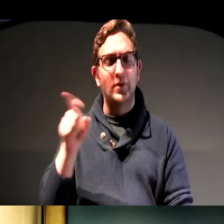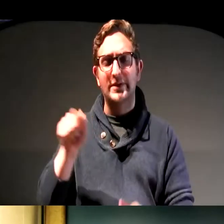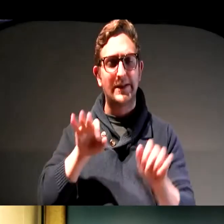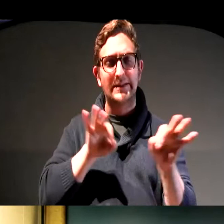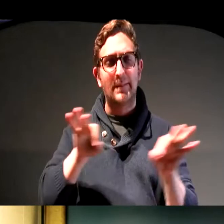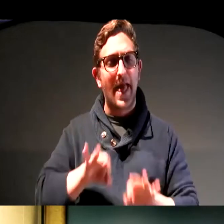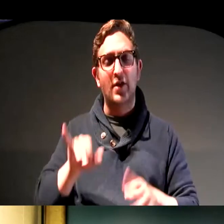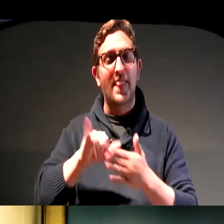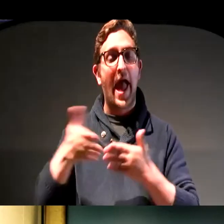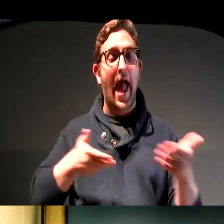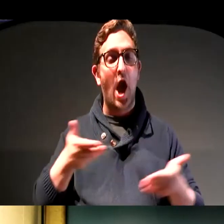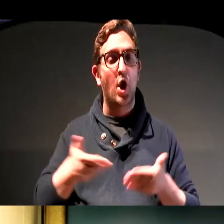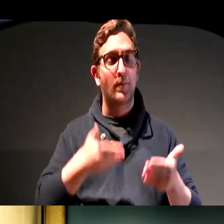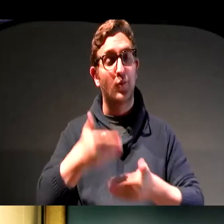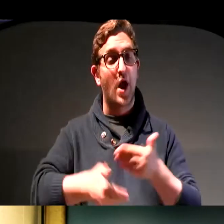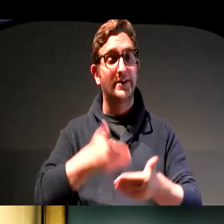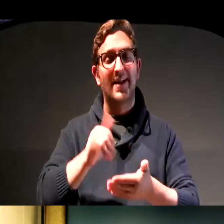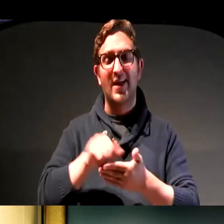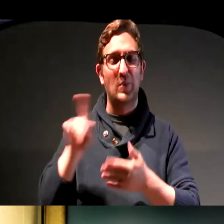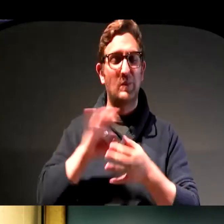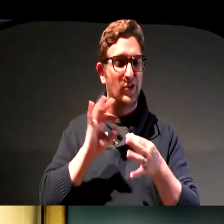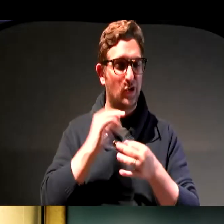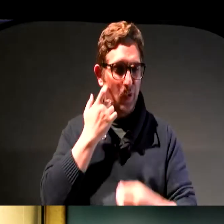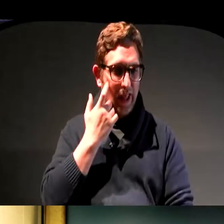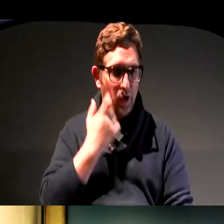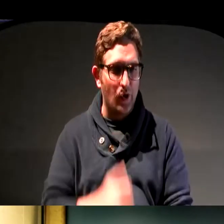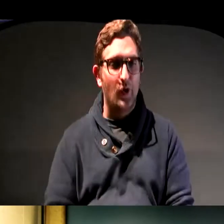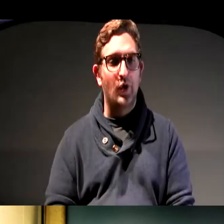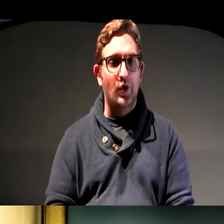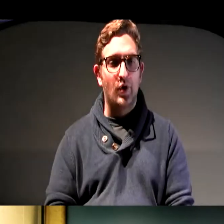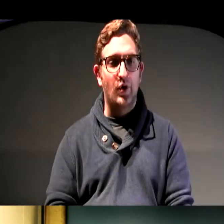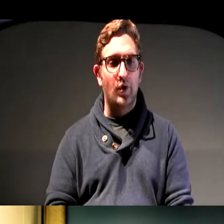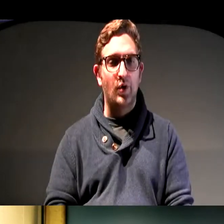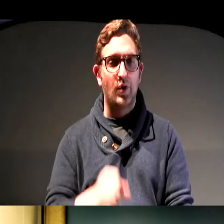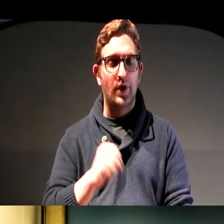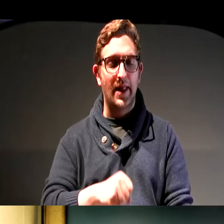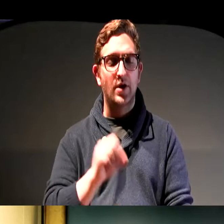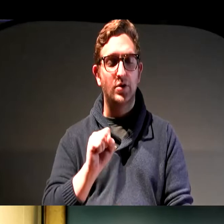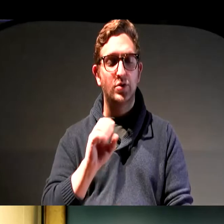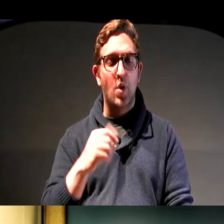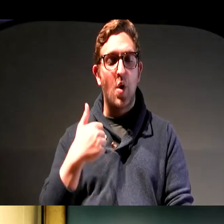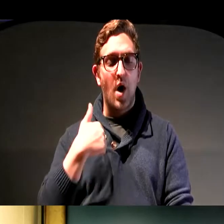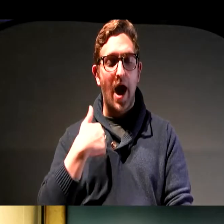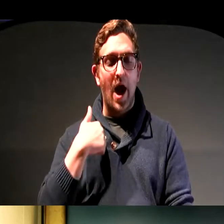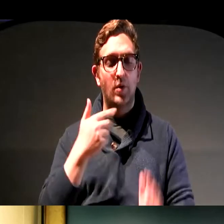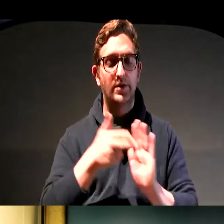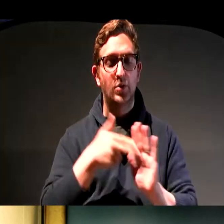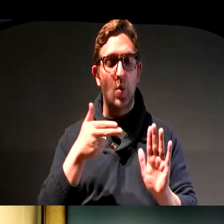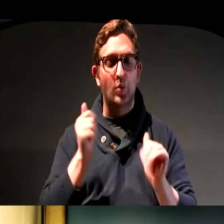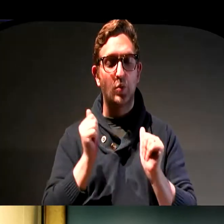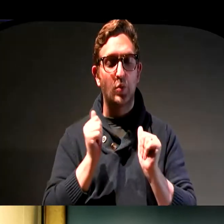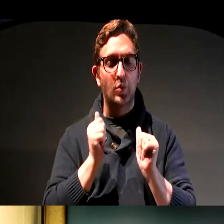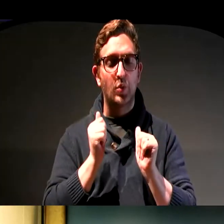hiring process that you mentioned earlier? Yeah, so I was diagnosed somewhat